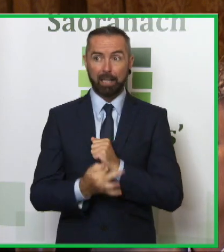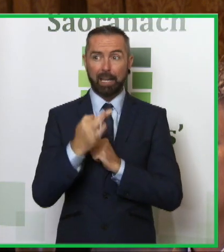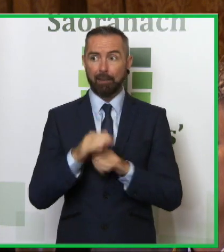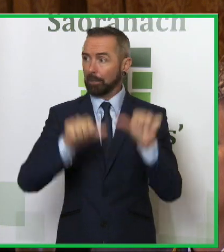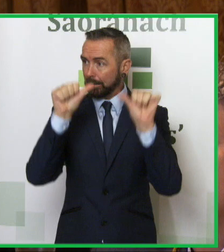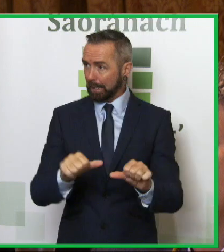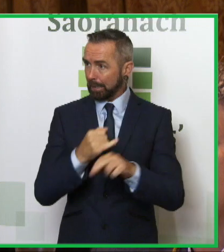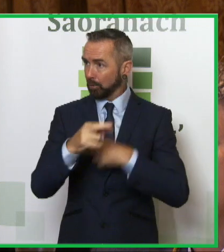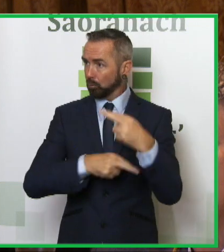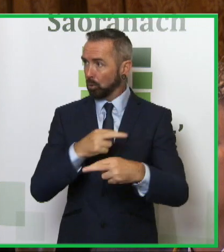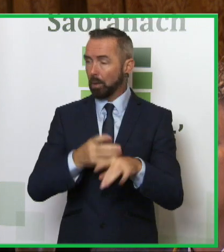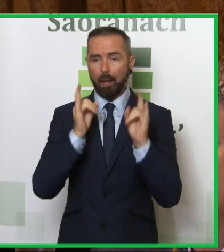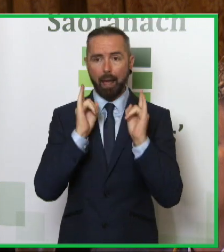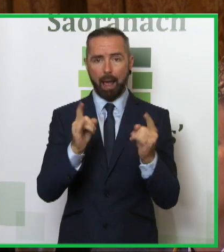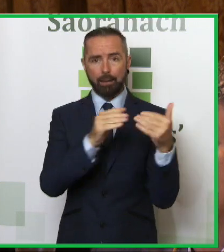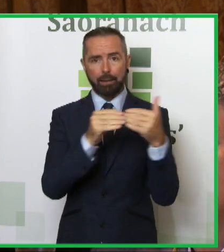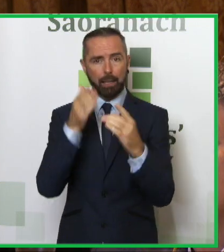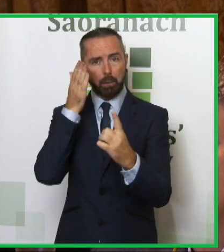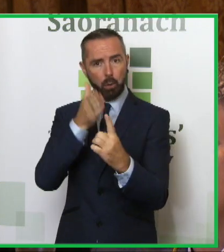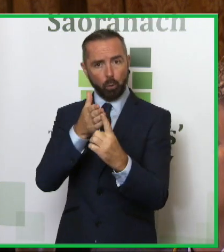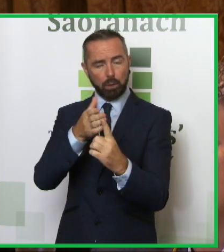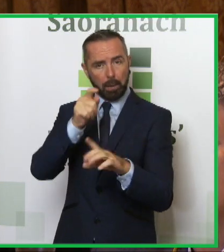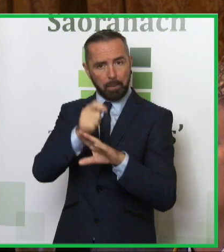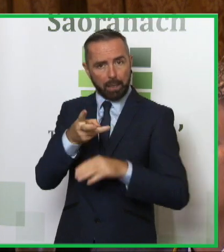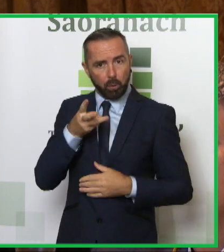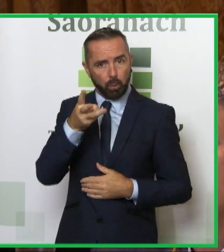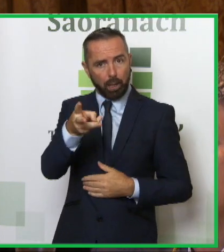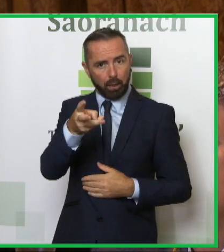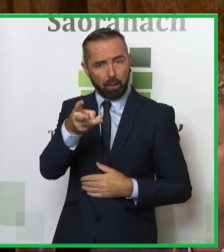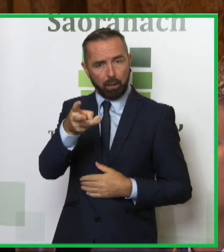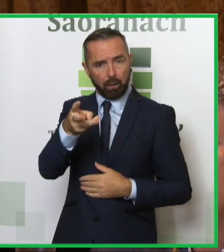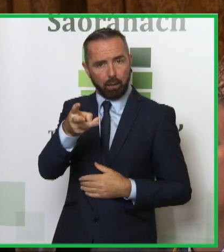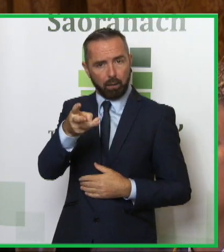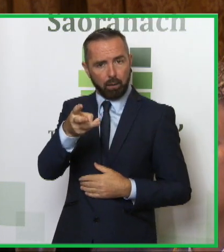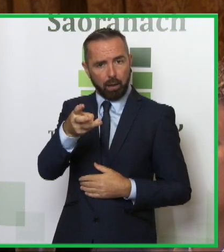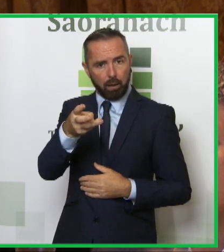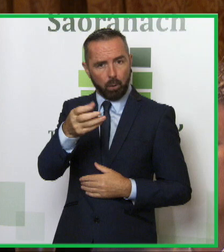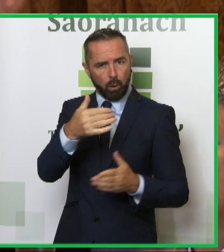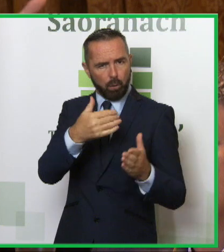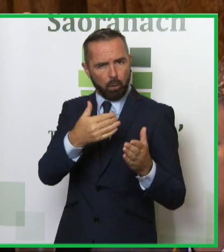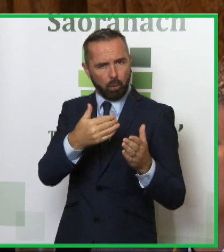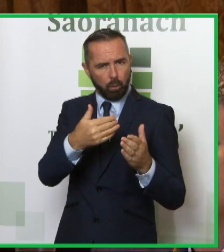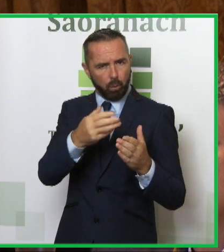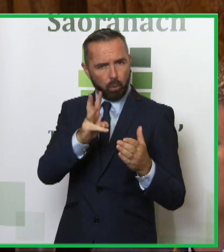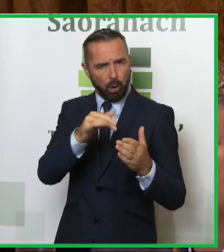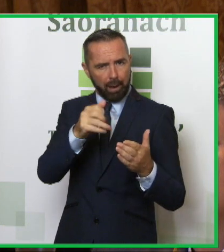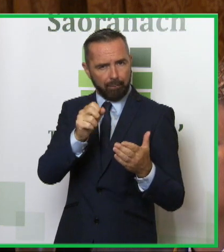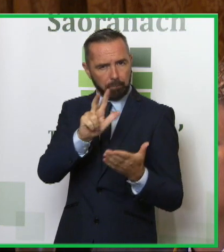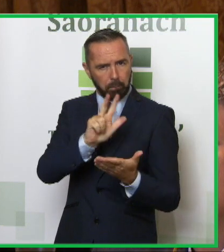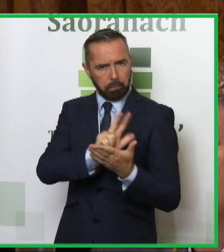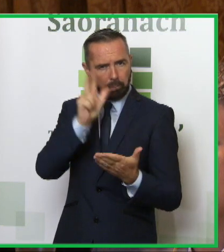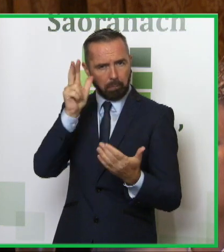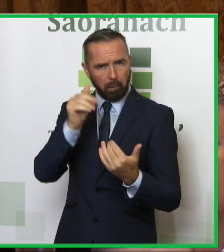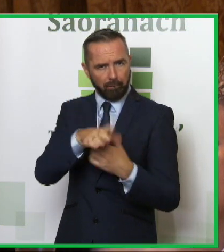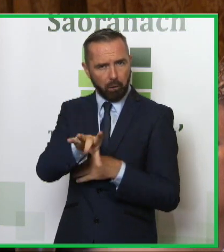in the room that a health-led approach is the ideal route, then what is the validity of having option D as a